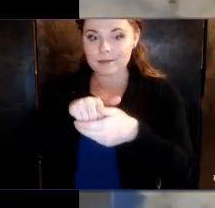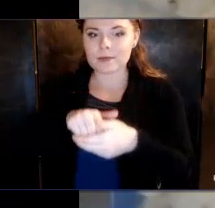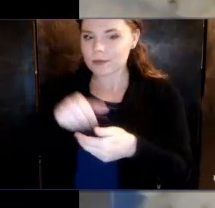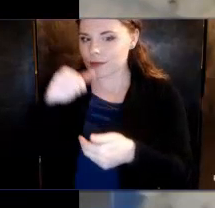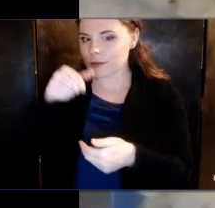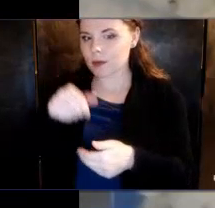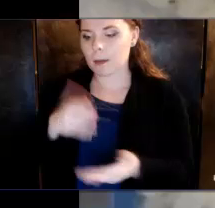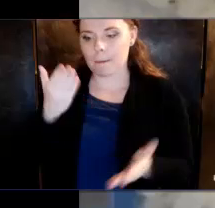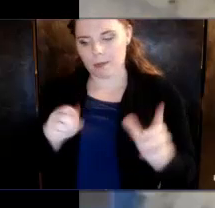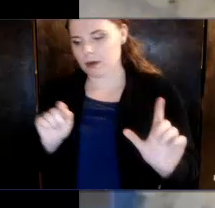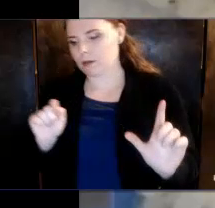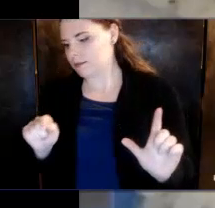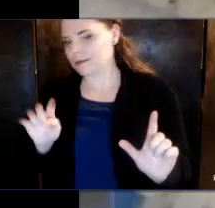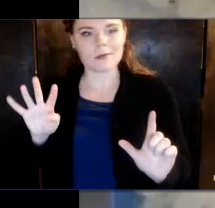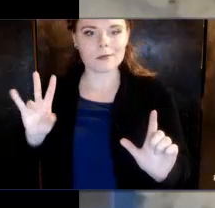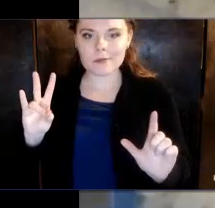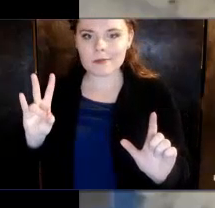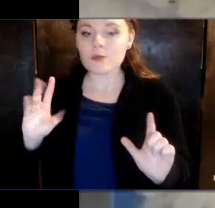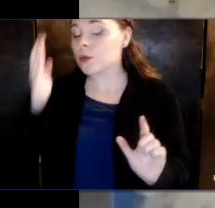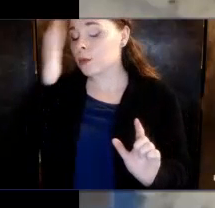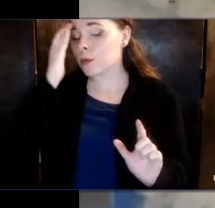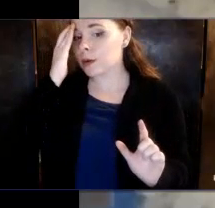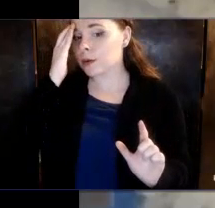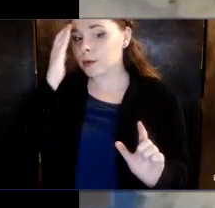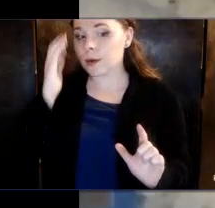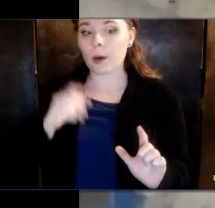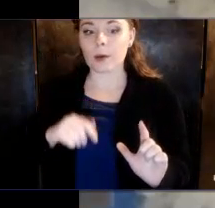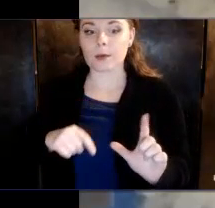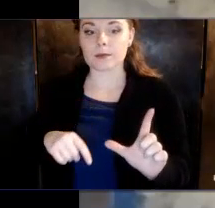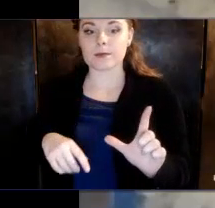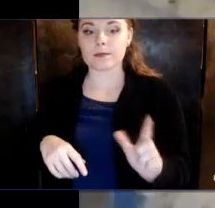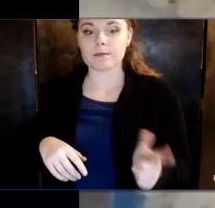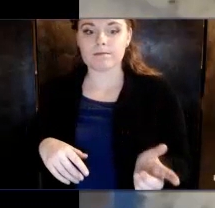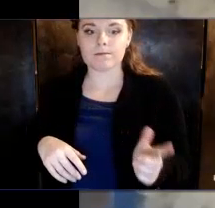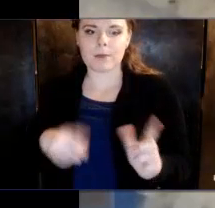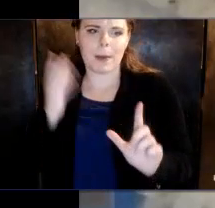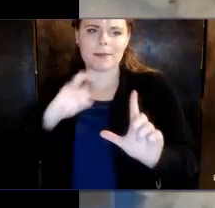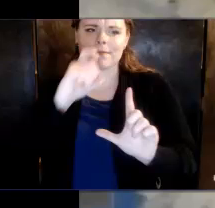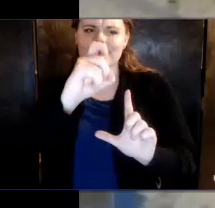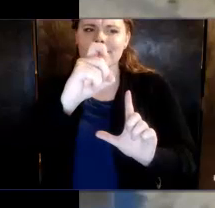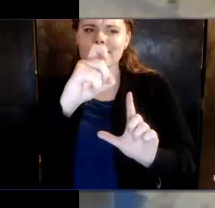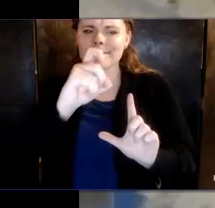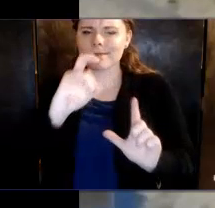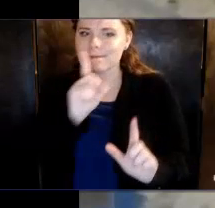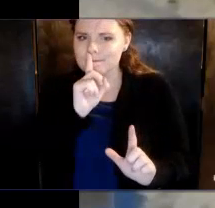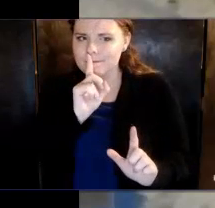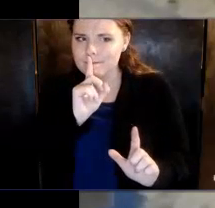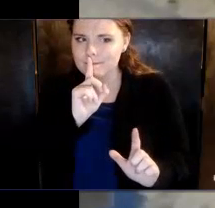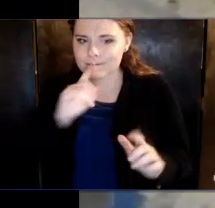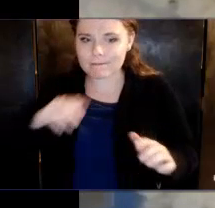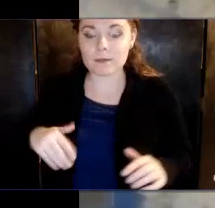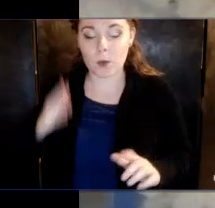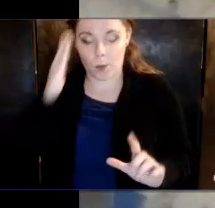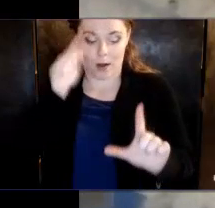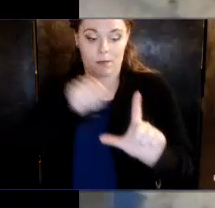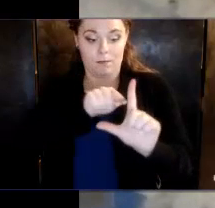measures 47 degrees. So we know that angle, and then this might be x. We know this angle is